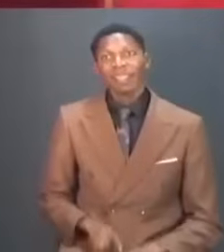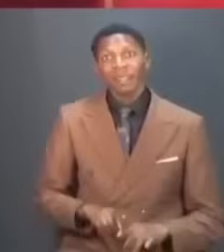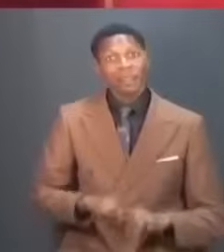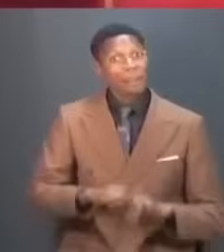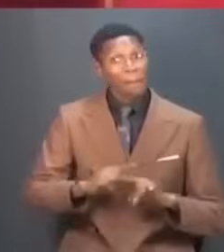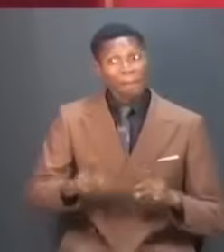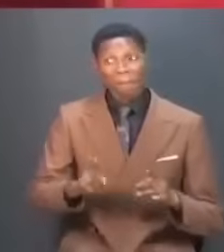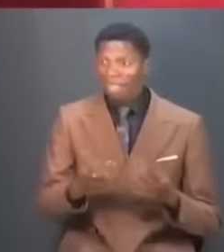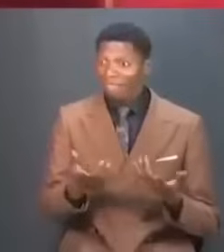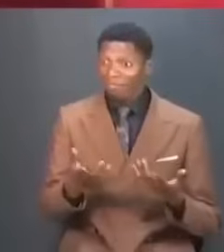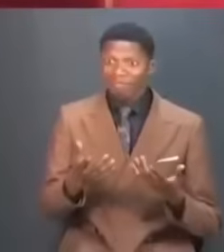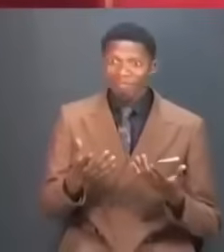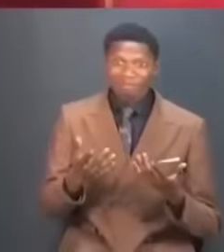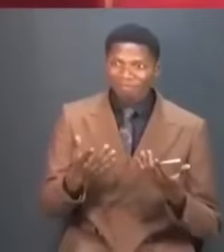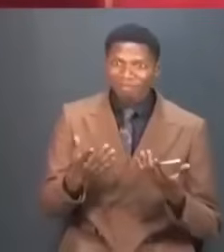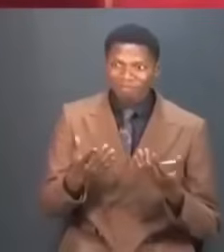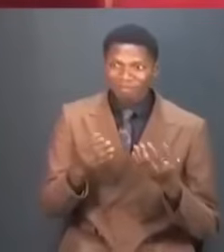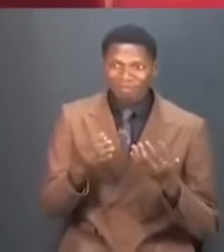note,